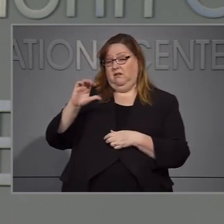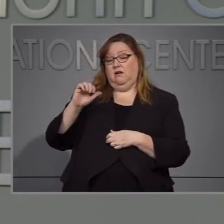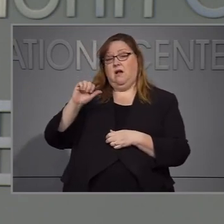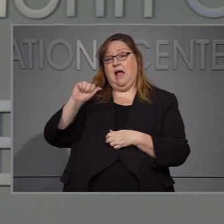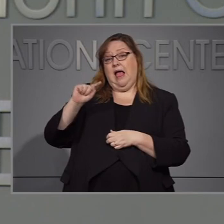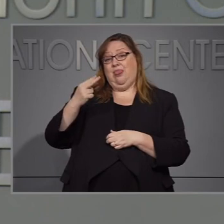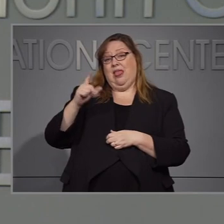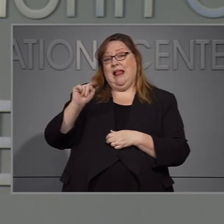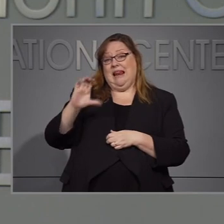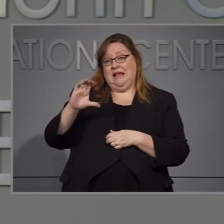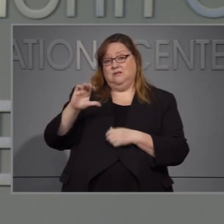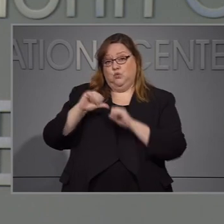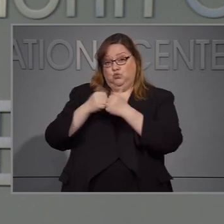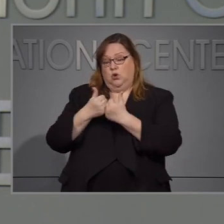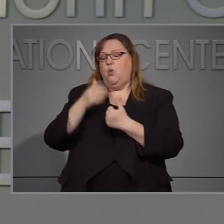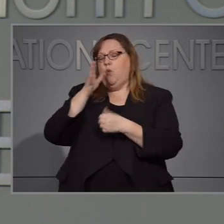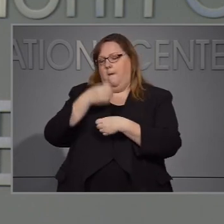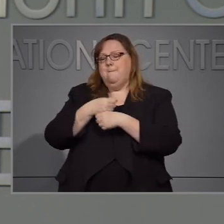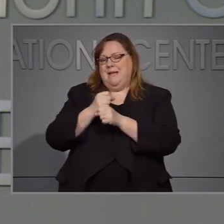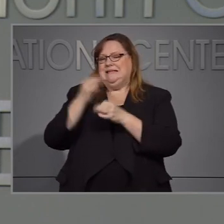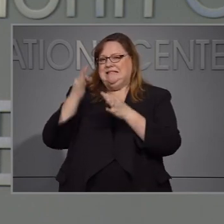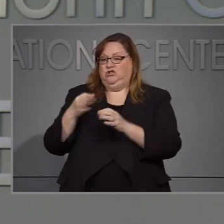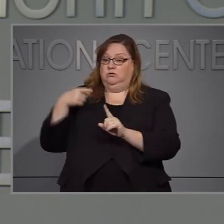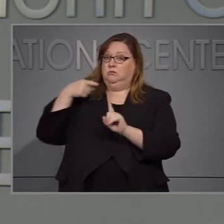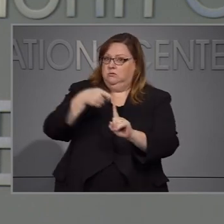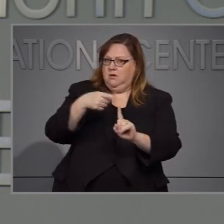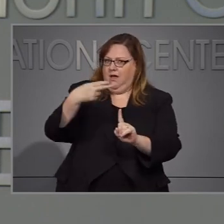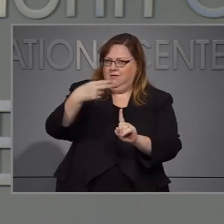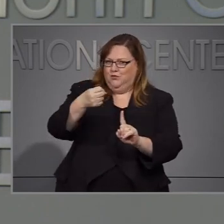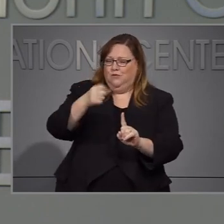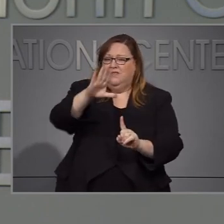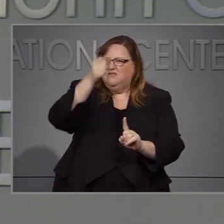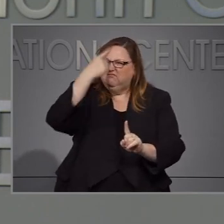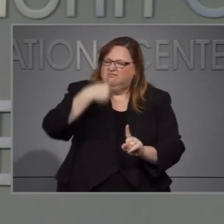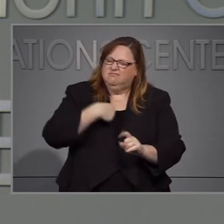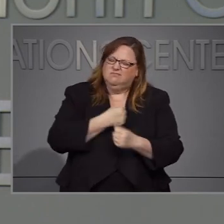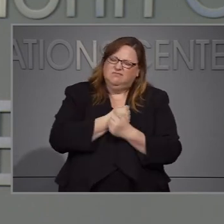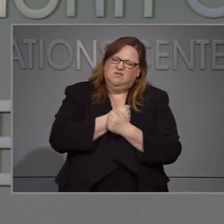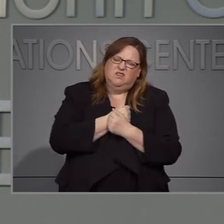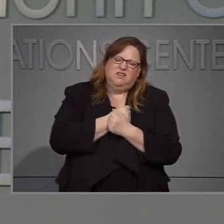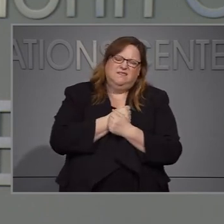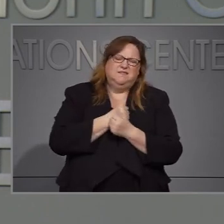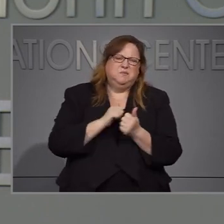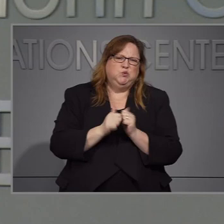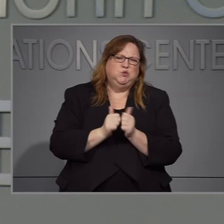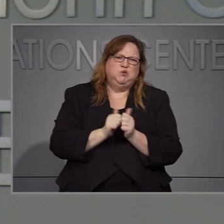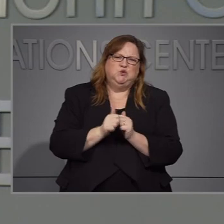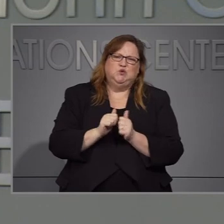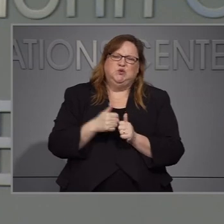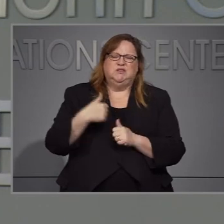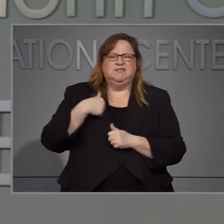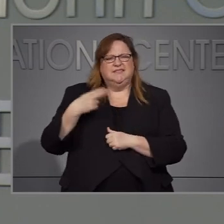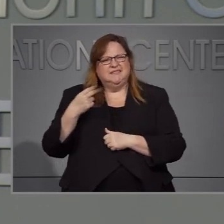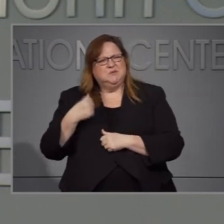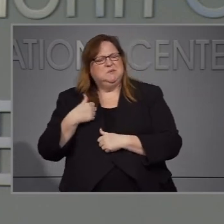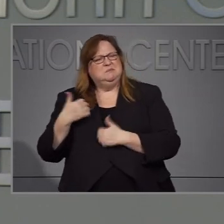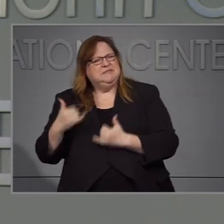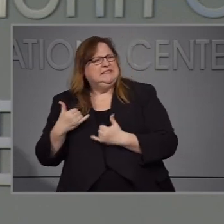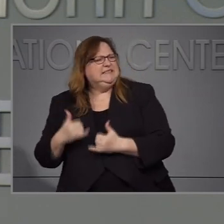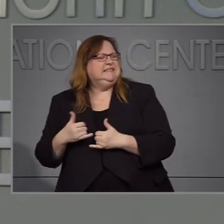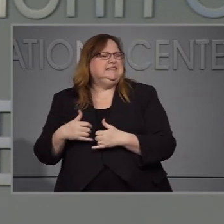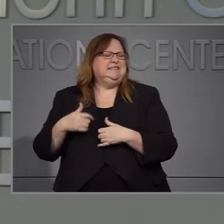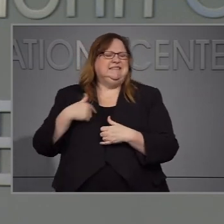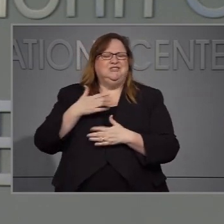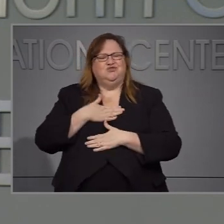and what they're going to engage in. I love all sports and enjoyed playing them in high school. And I know